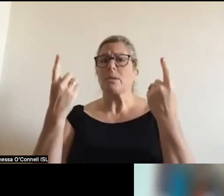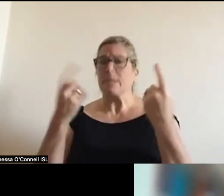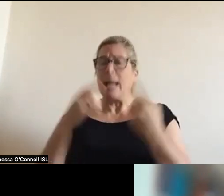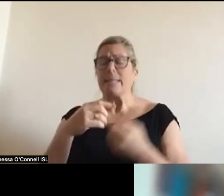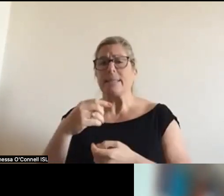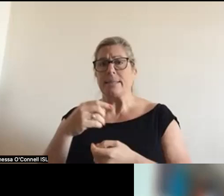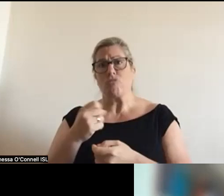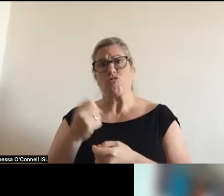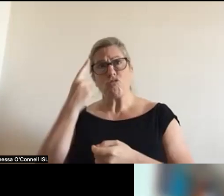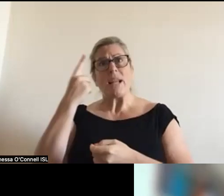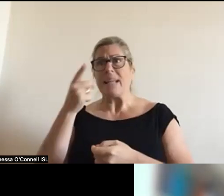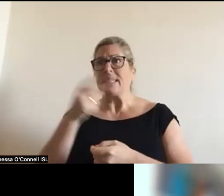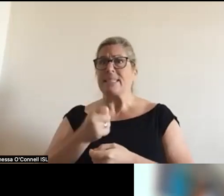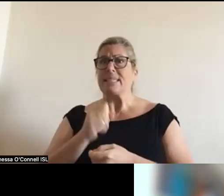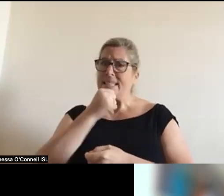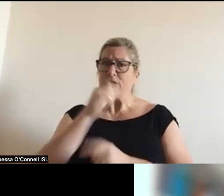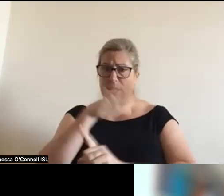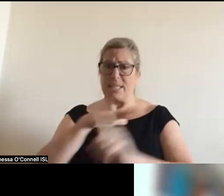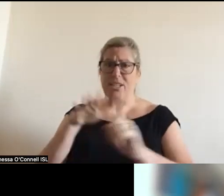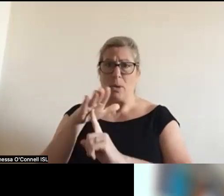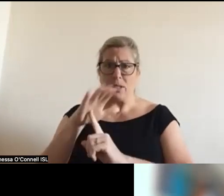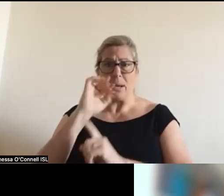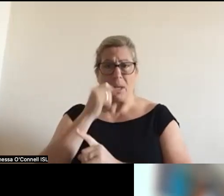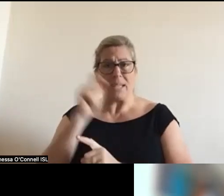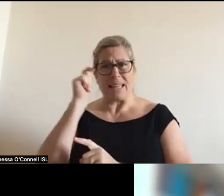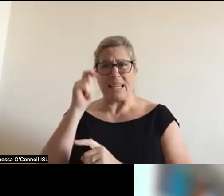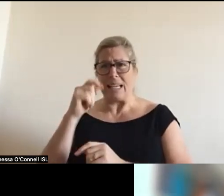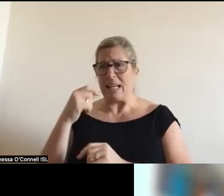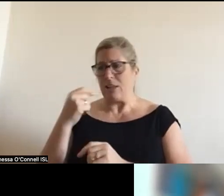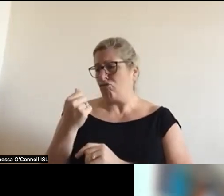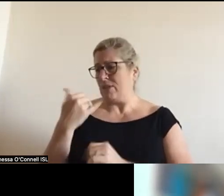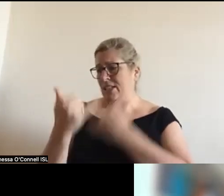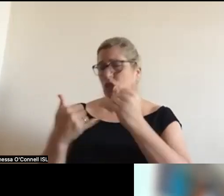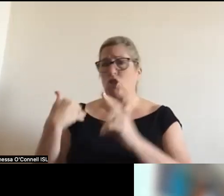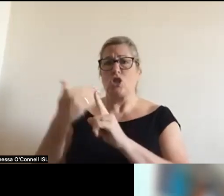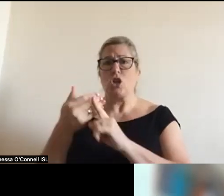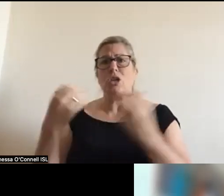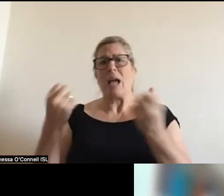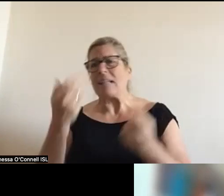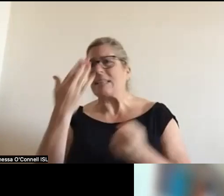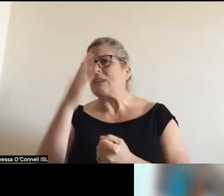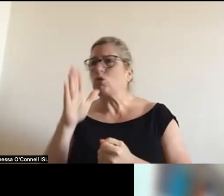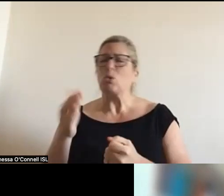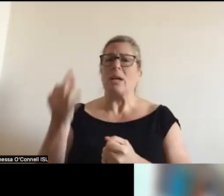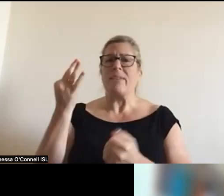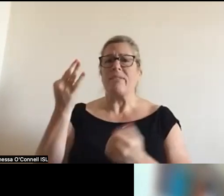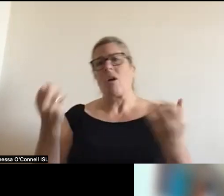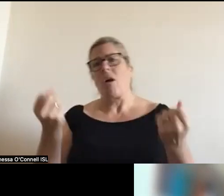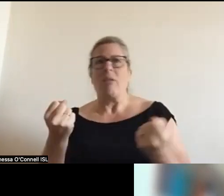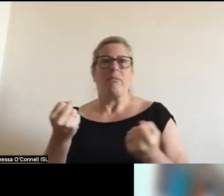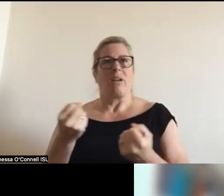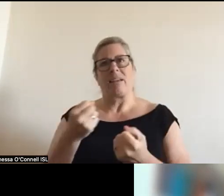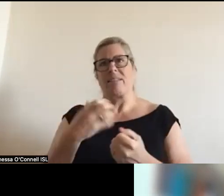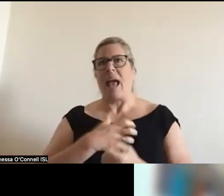possible, because I think even in the last few years, there was a mentality that if you got a hate comment online,